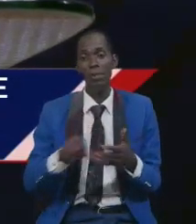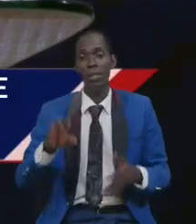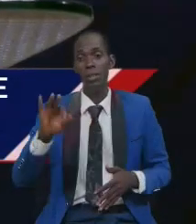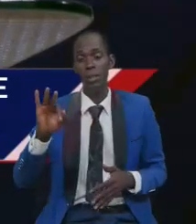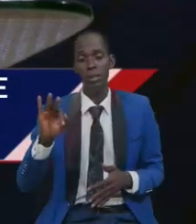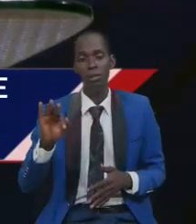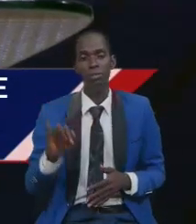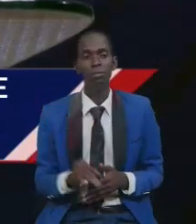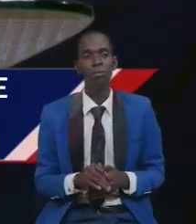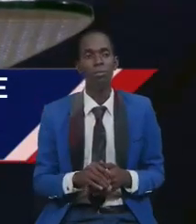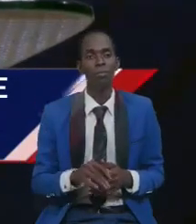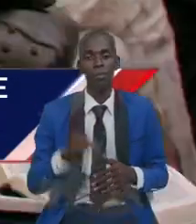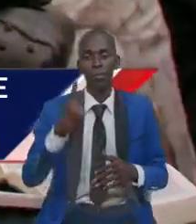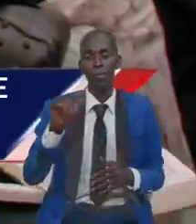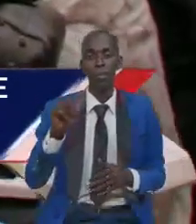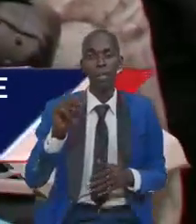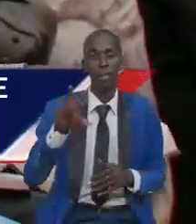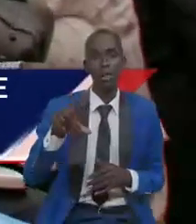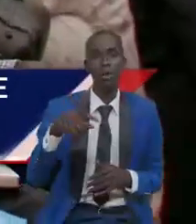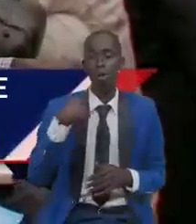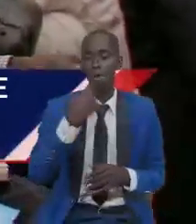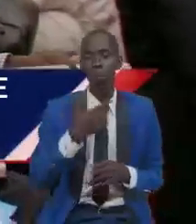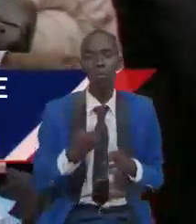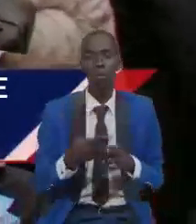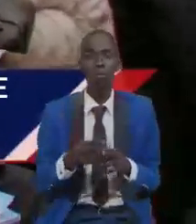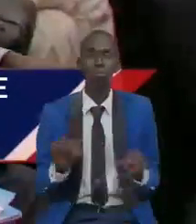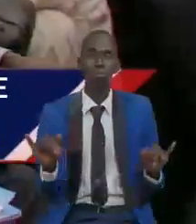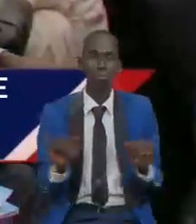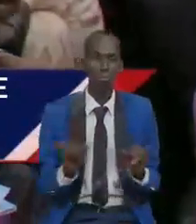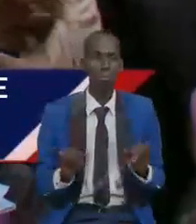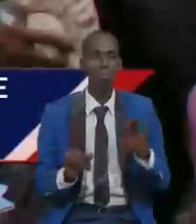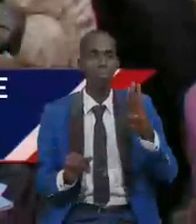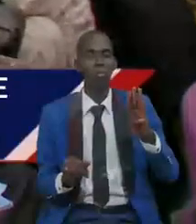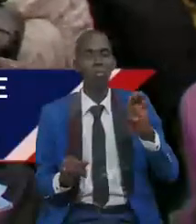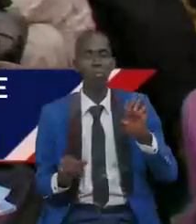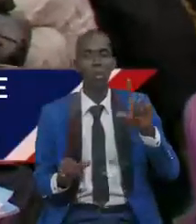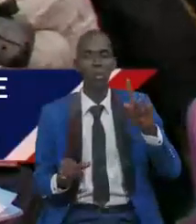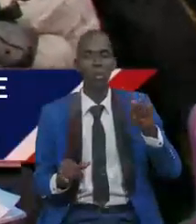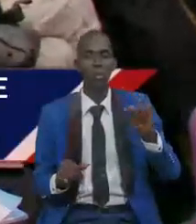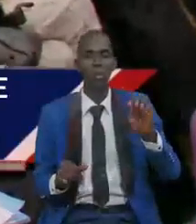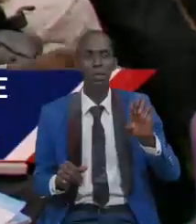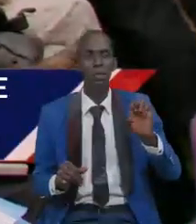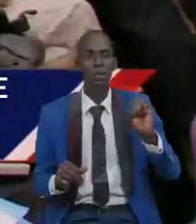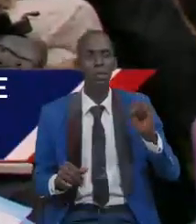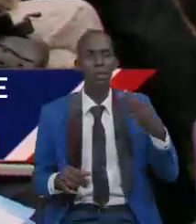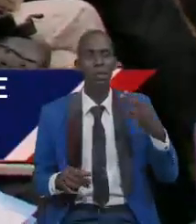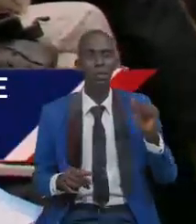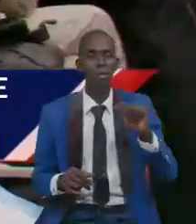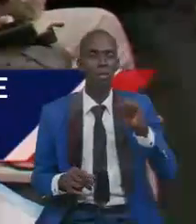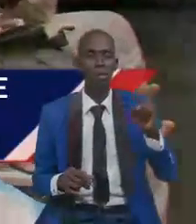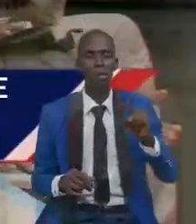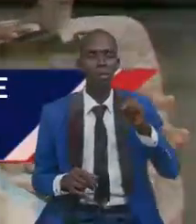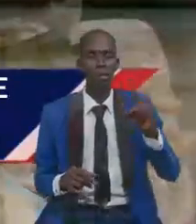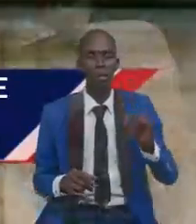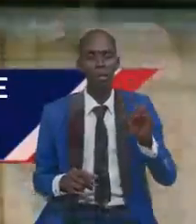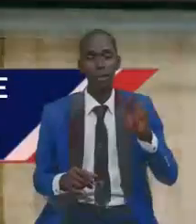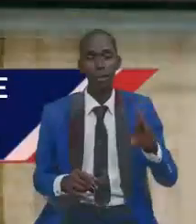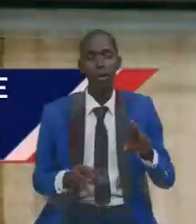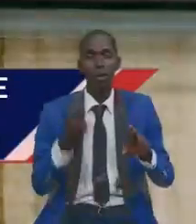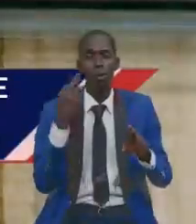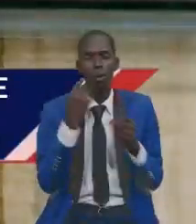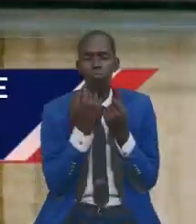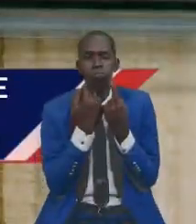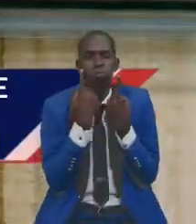Daniel, whose name was Belteshazzar, was astonished for 1 hour, and his